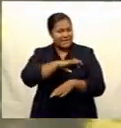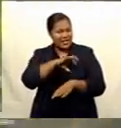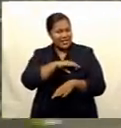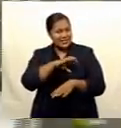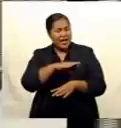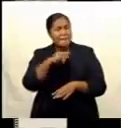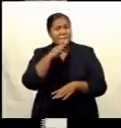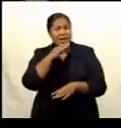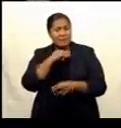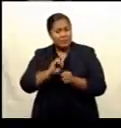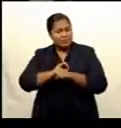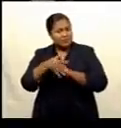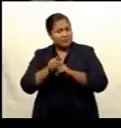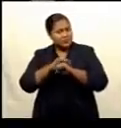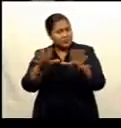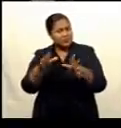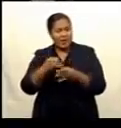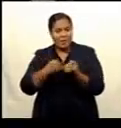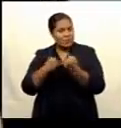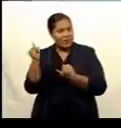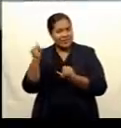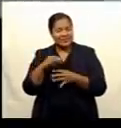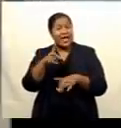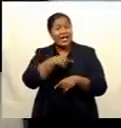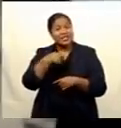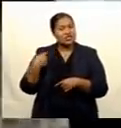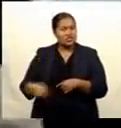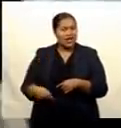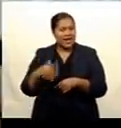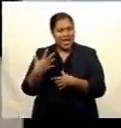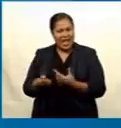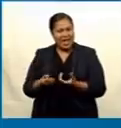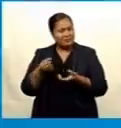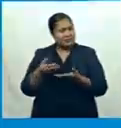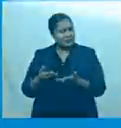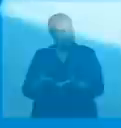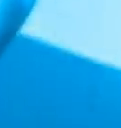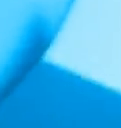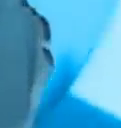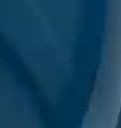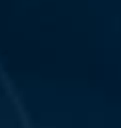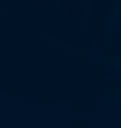COVID outbreak worsening, and China lifts cap on births.